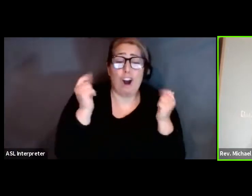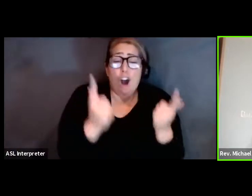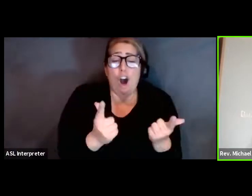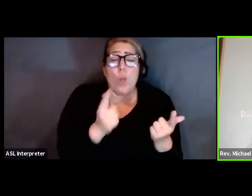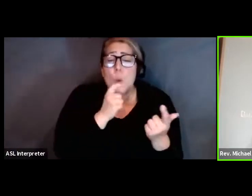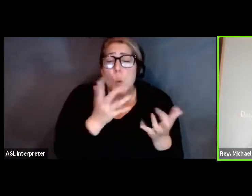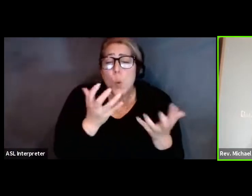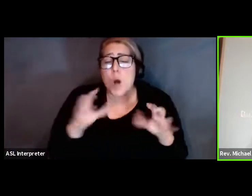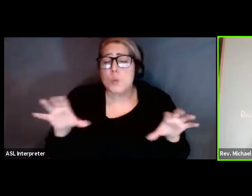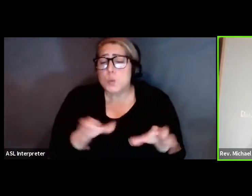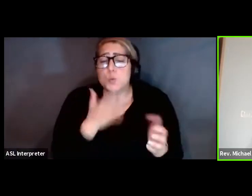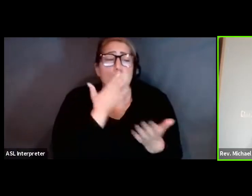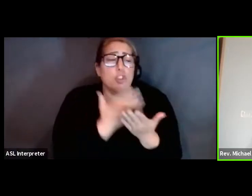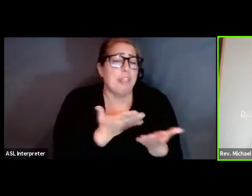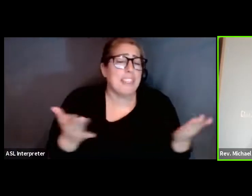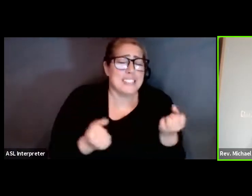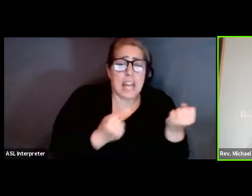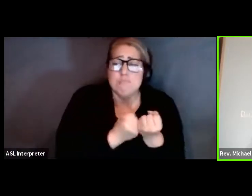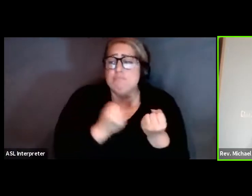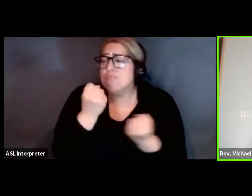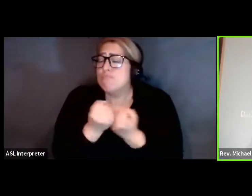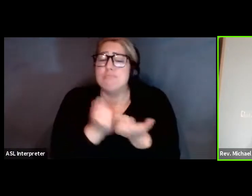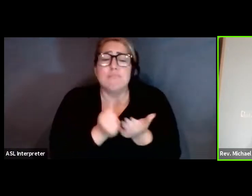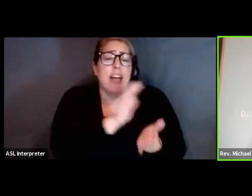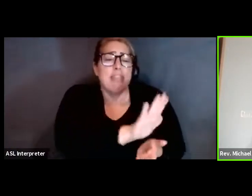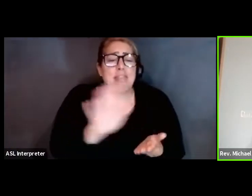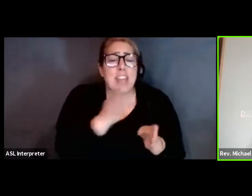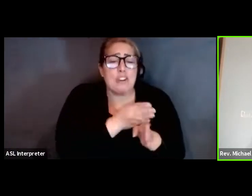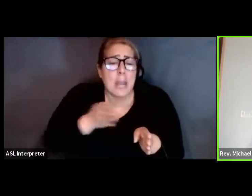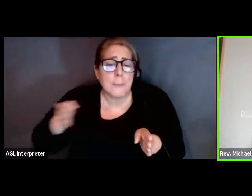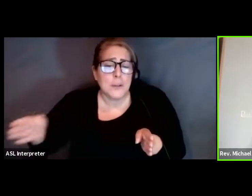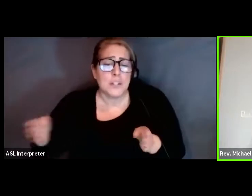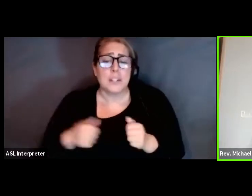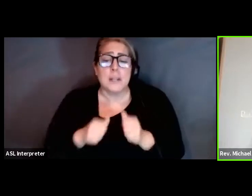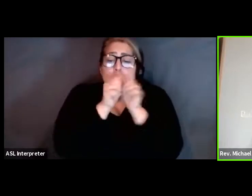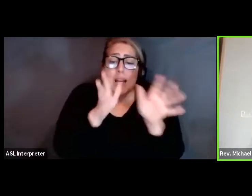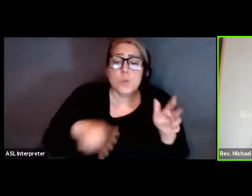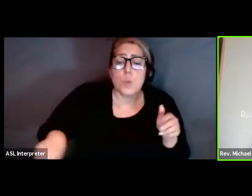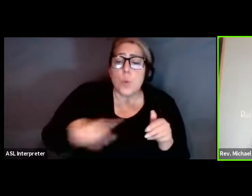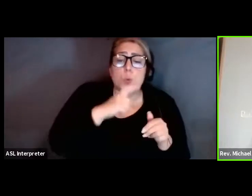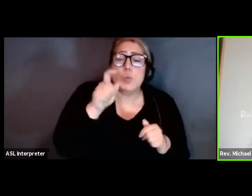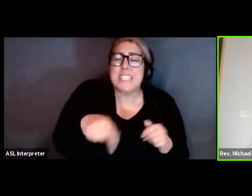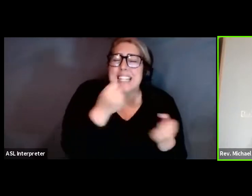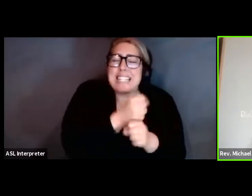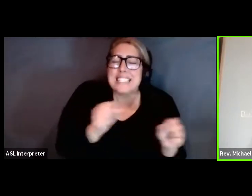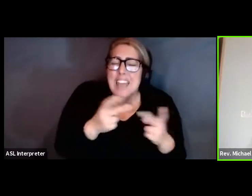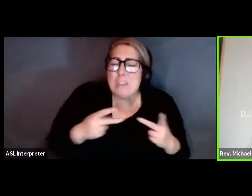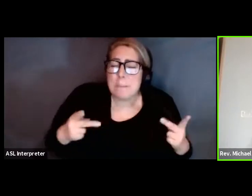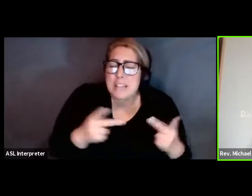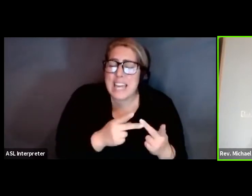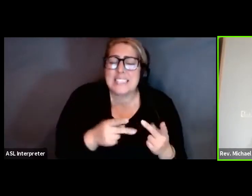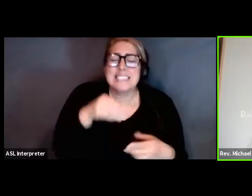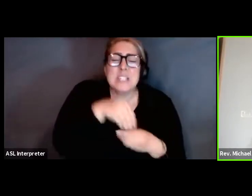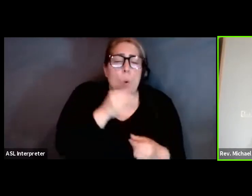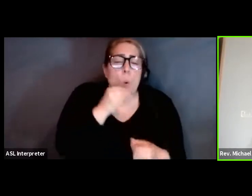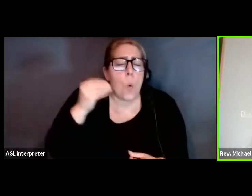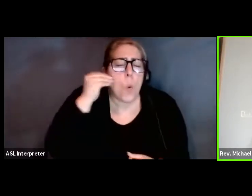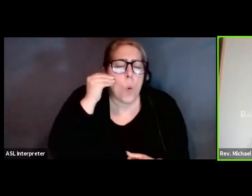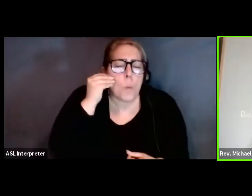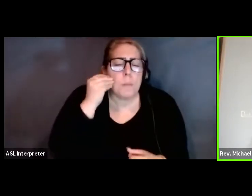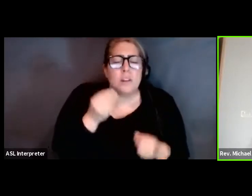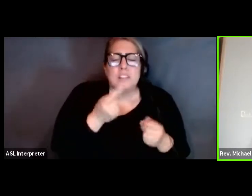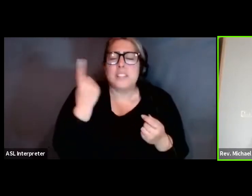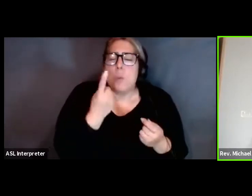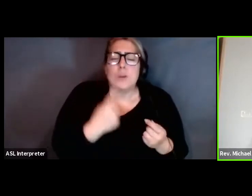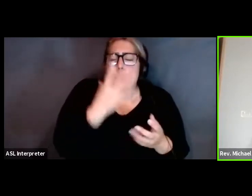neighbor. And bless all those in need of refuge and sanctuary and home. You are